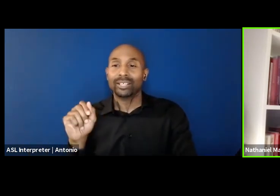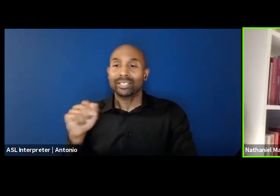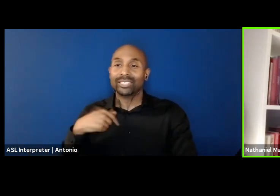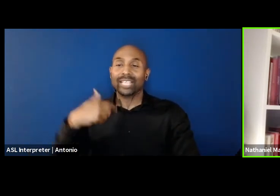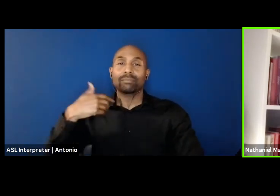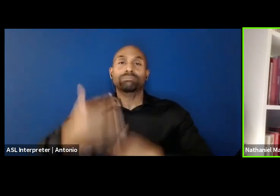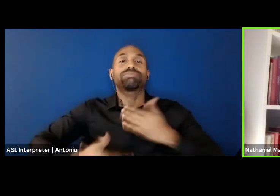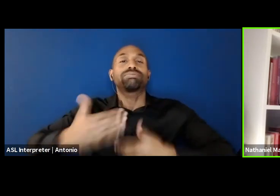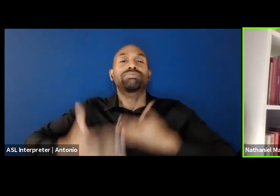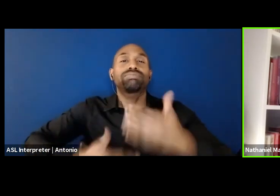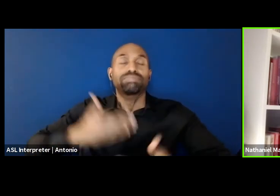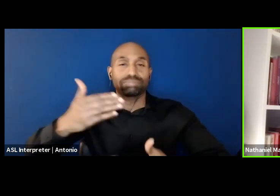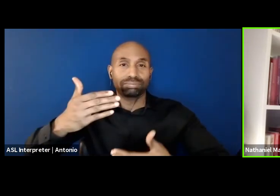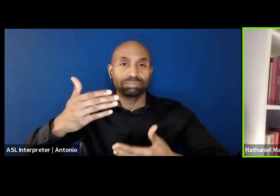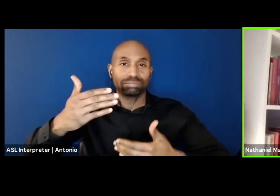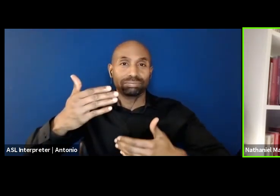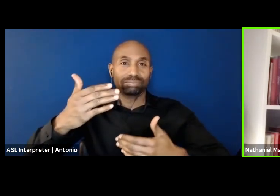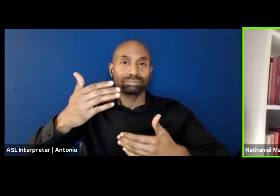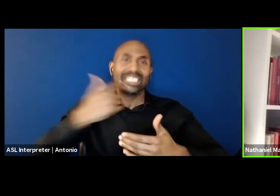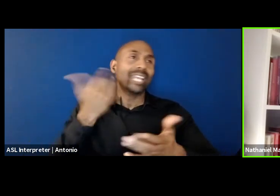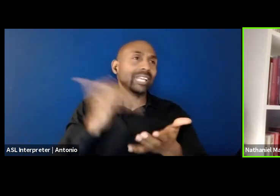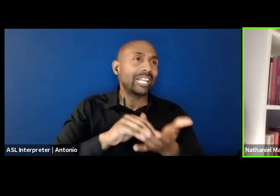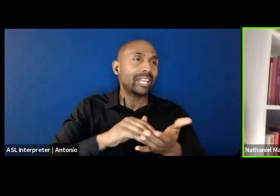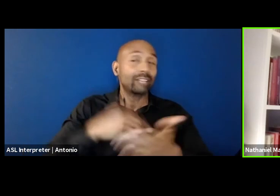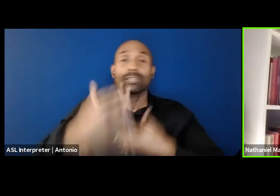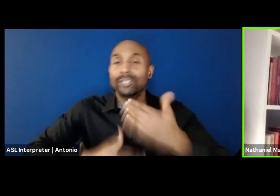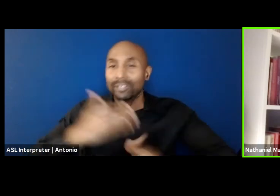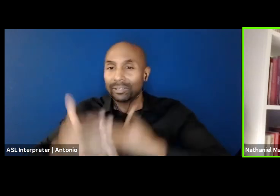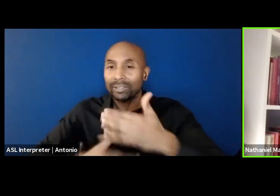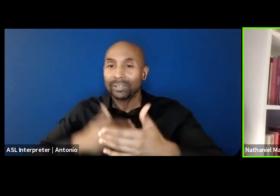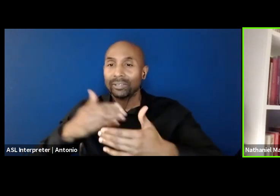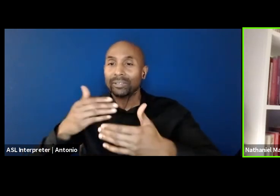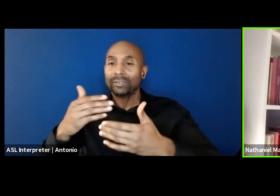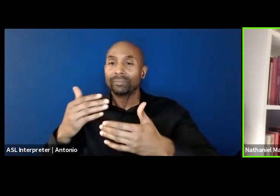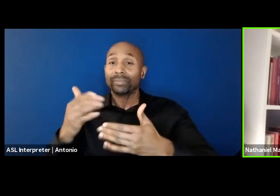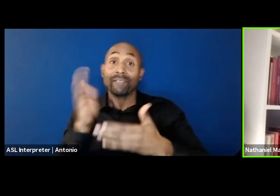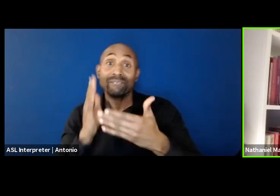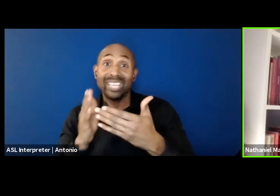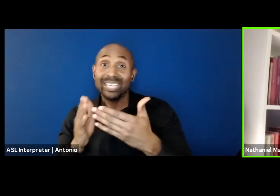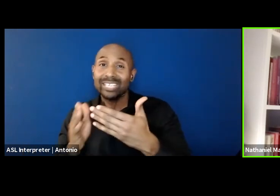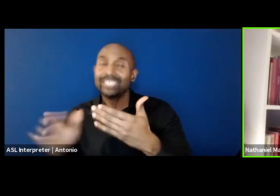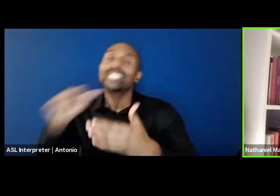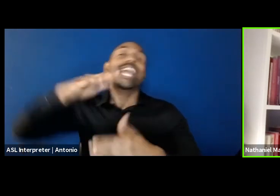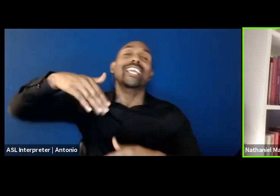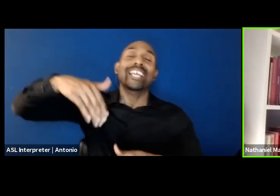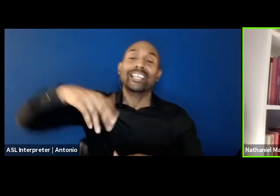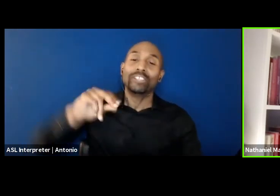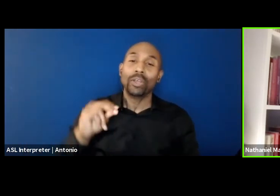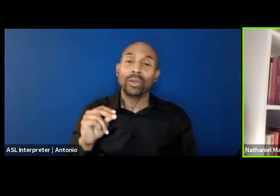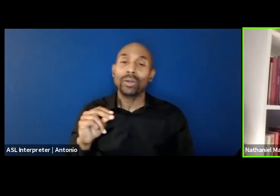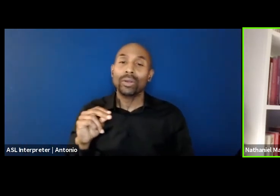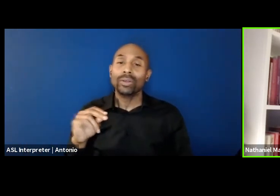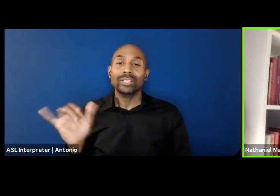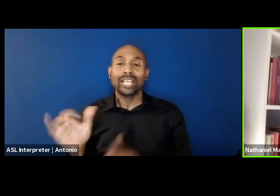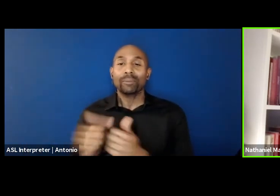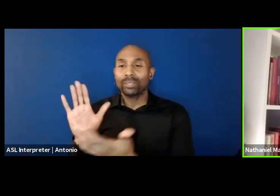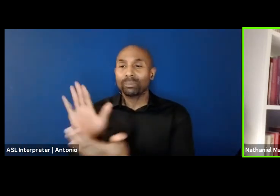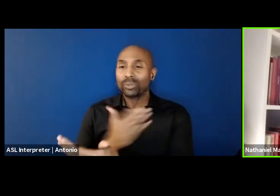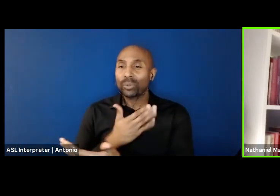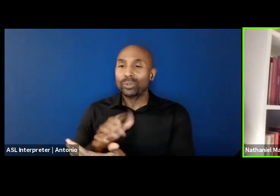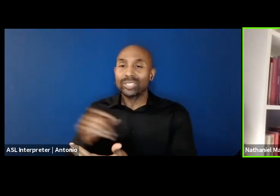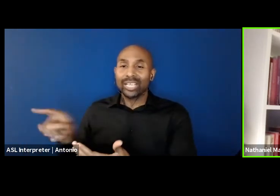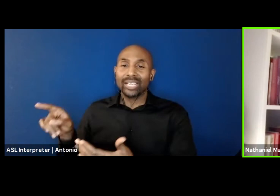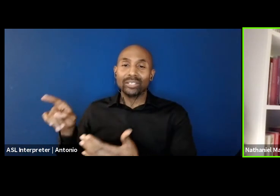The return to the sights was not sweet. Back out was not familiar sounding the second time through or the